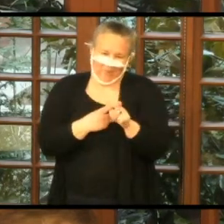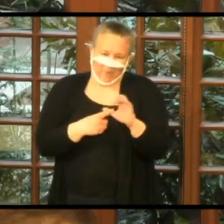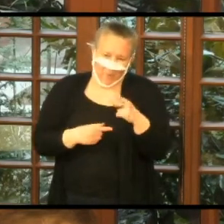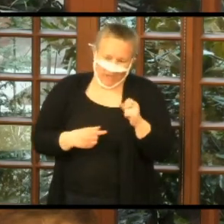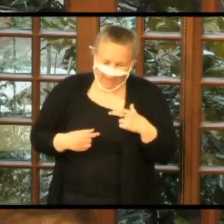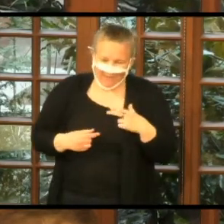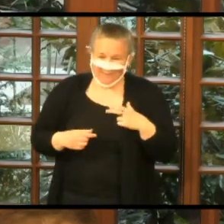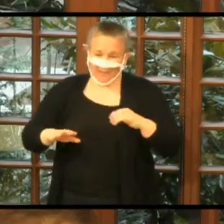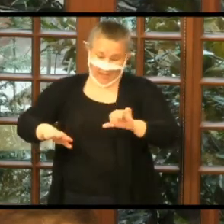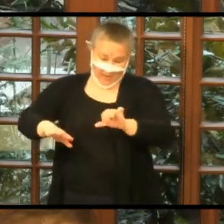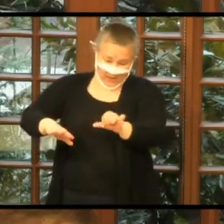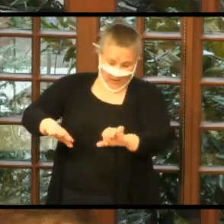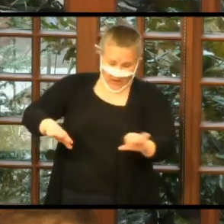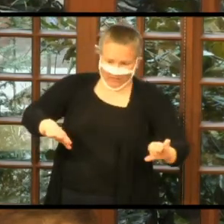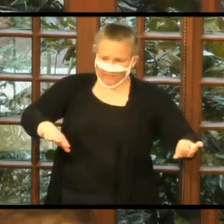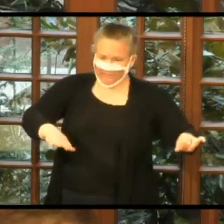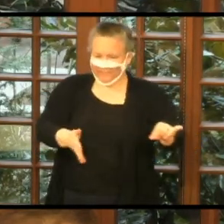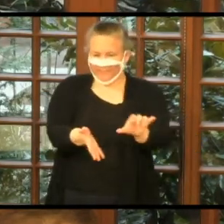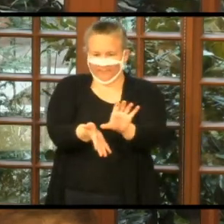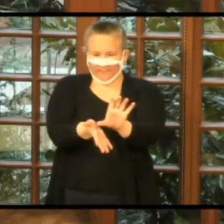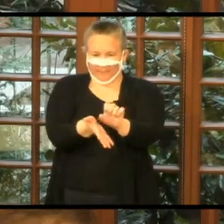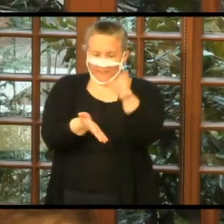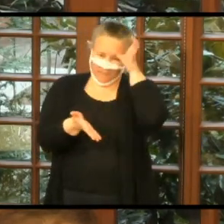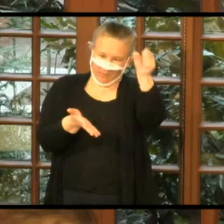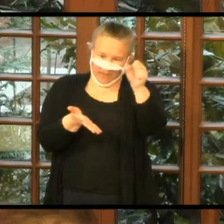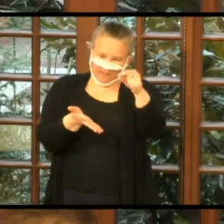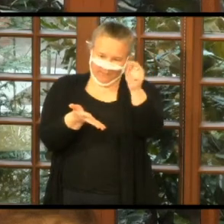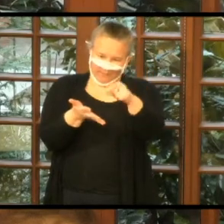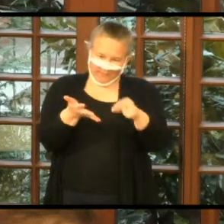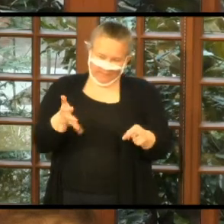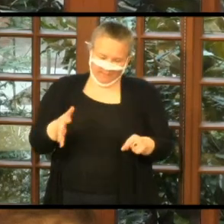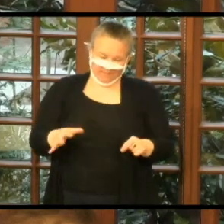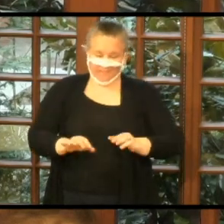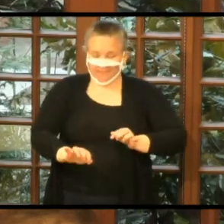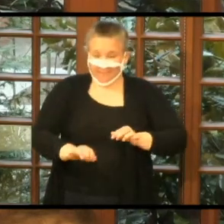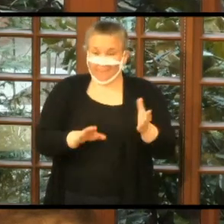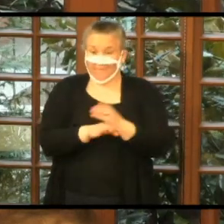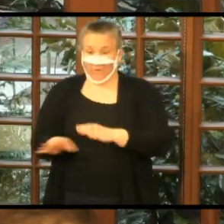of the cuts are ingrained in his fingers. Before he reaches for a